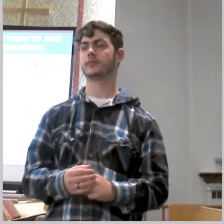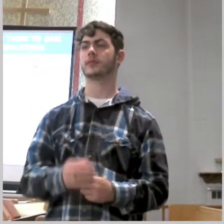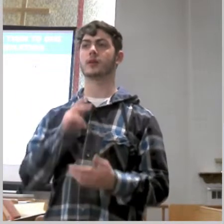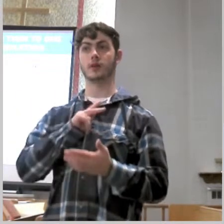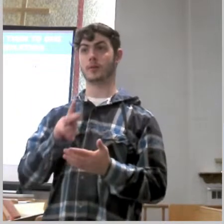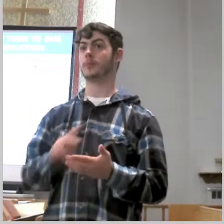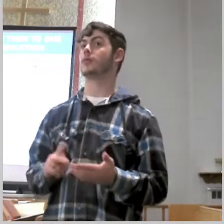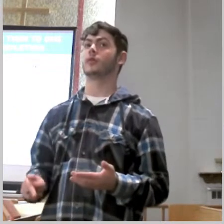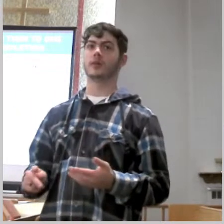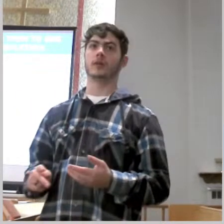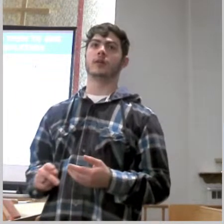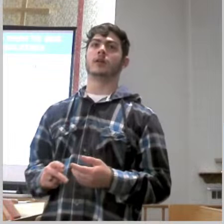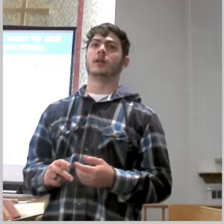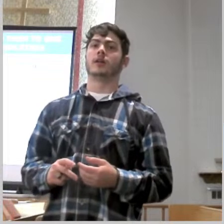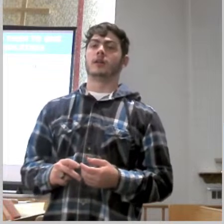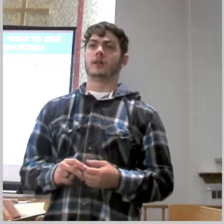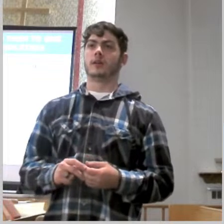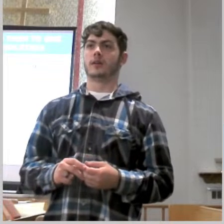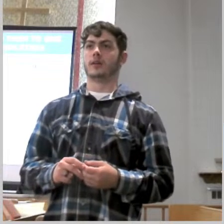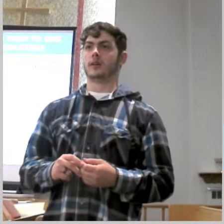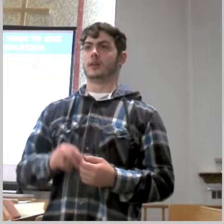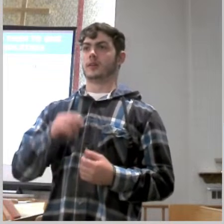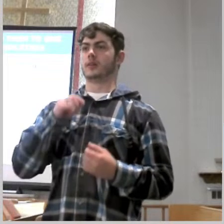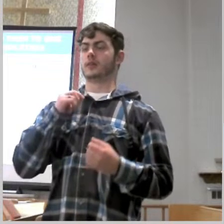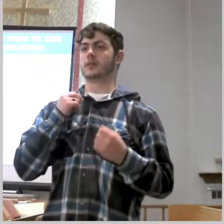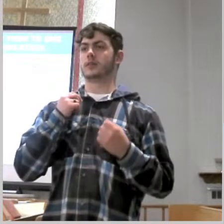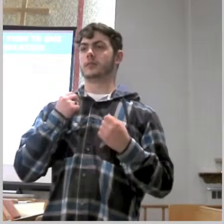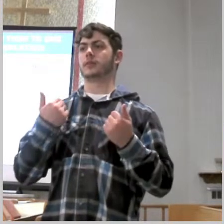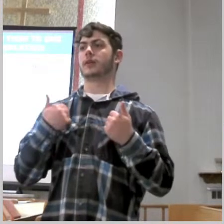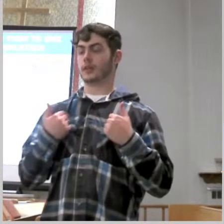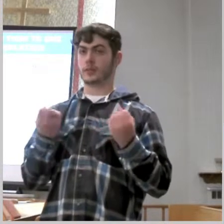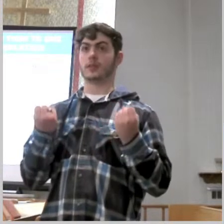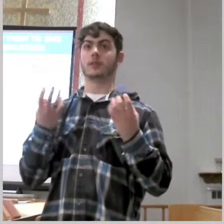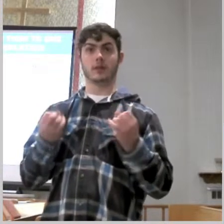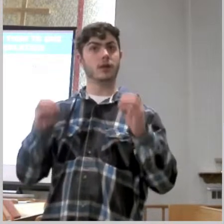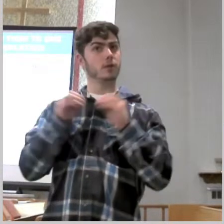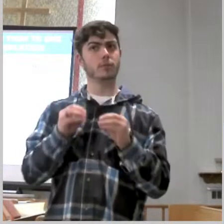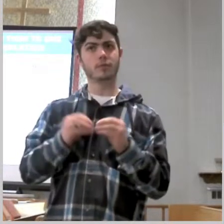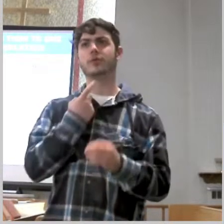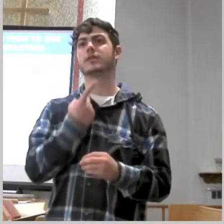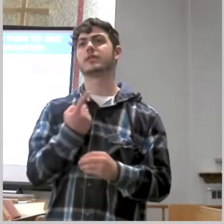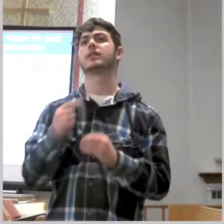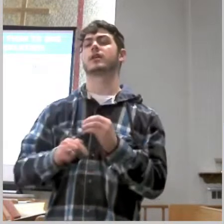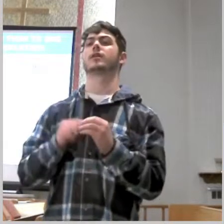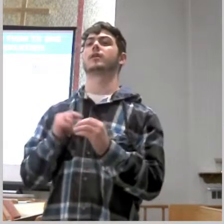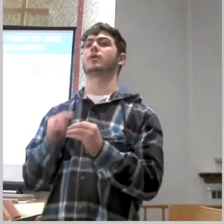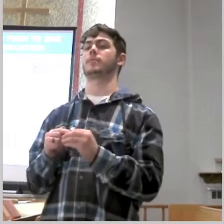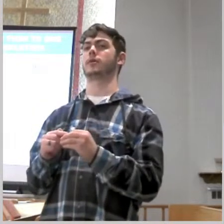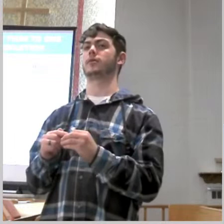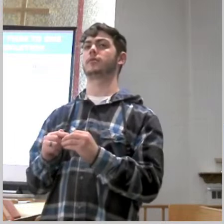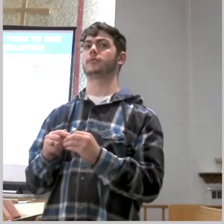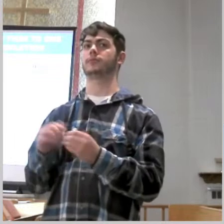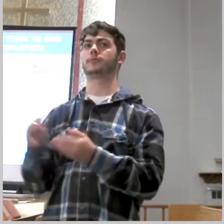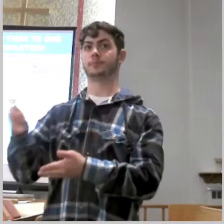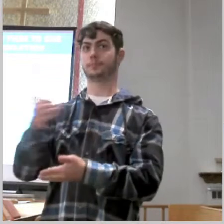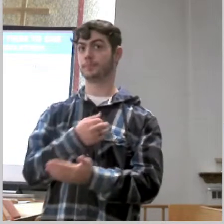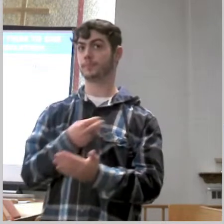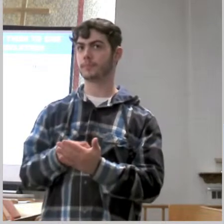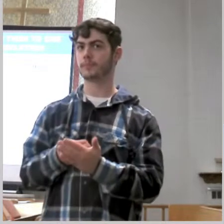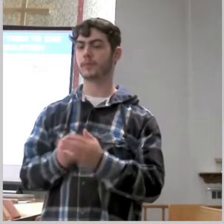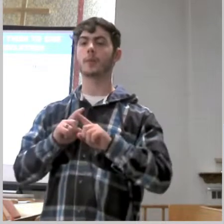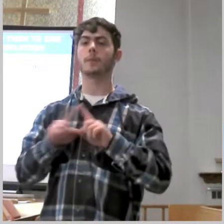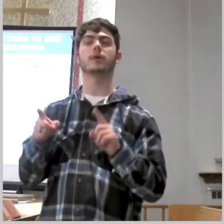campaign amongst the churches, certainly not the last time among us either, nor the first time. But Paul here is urging